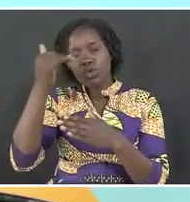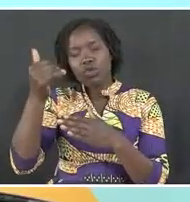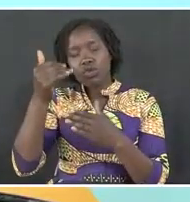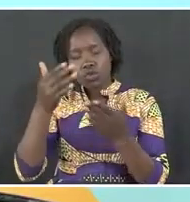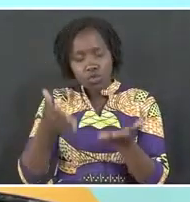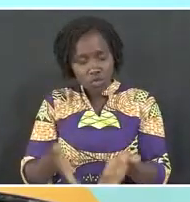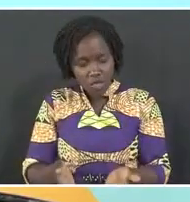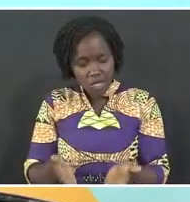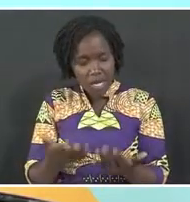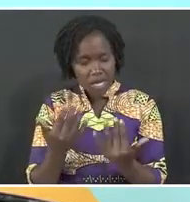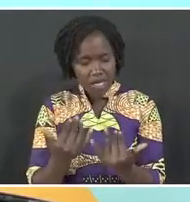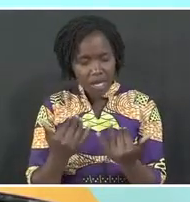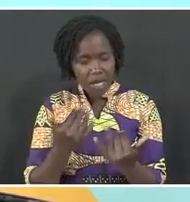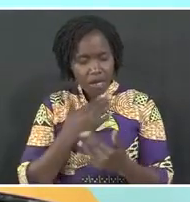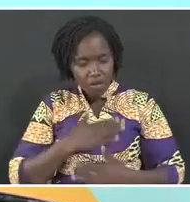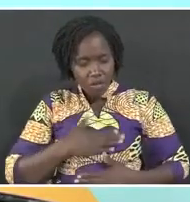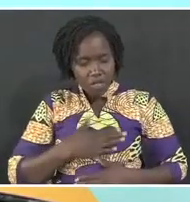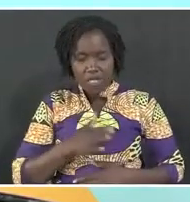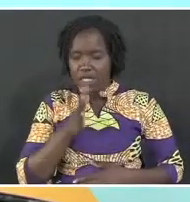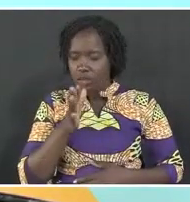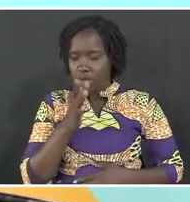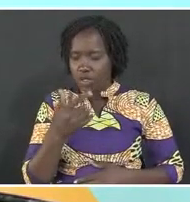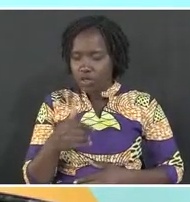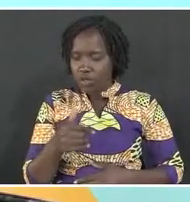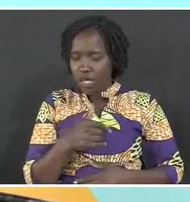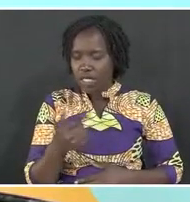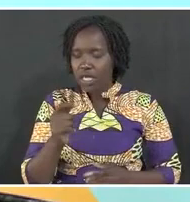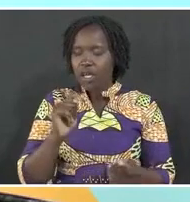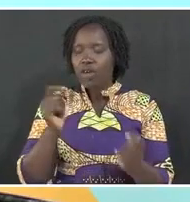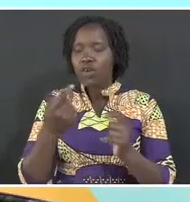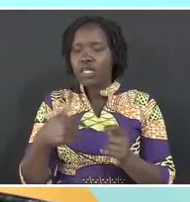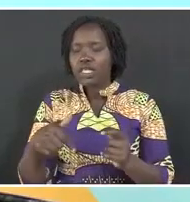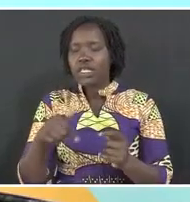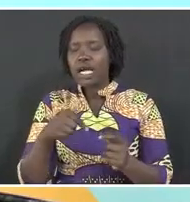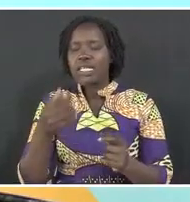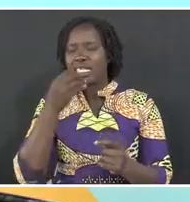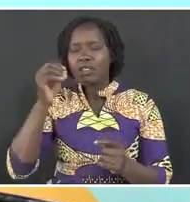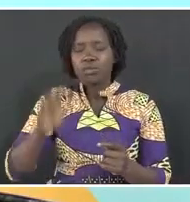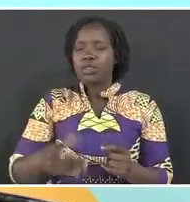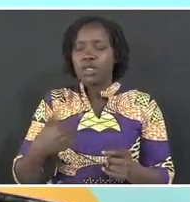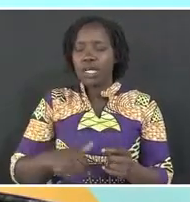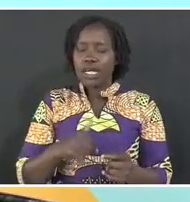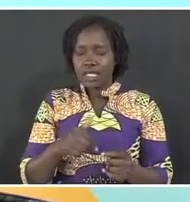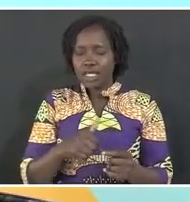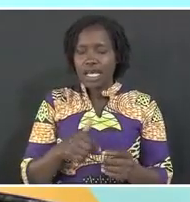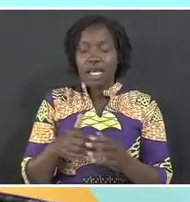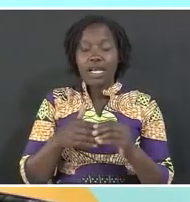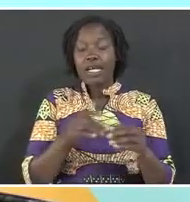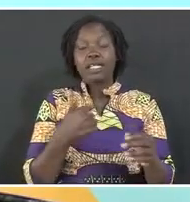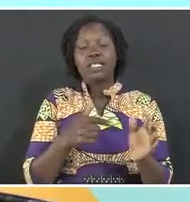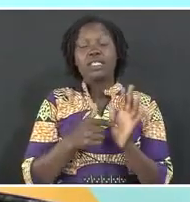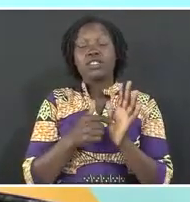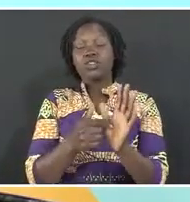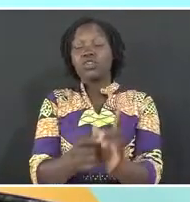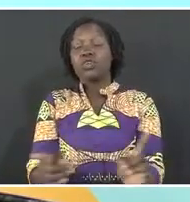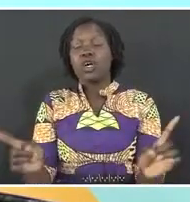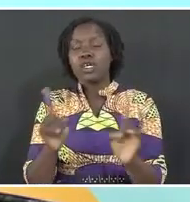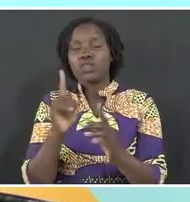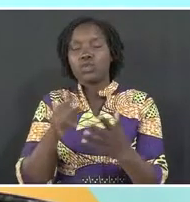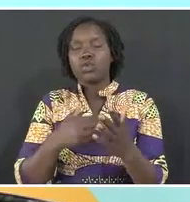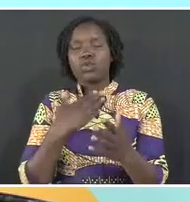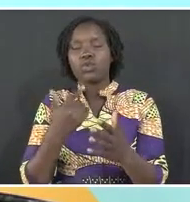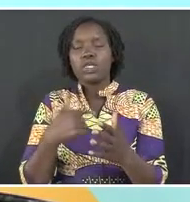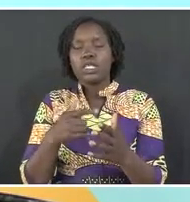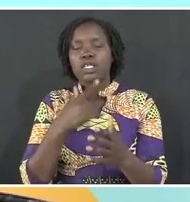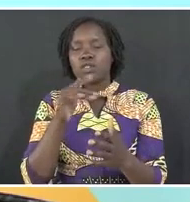now. Please speak to us, correct us, rebuke us, guide us, and show us what you want us to